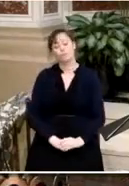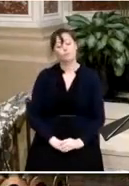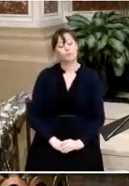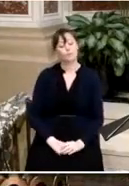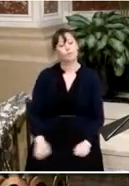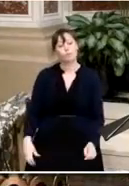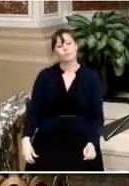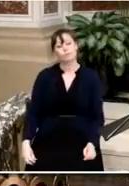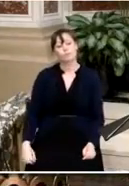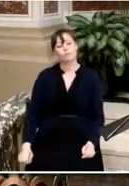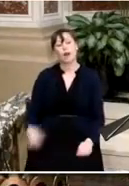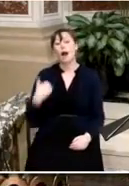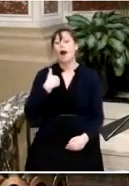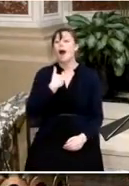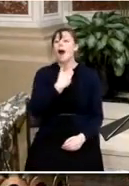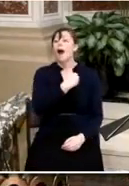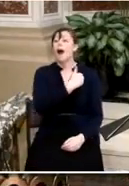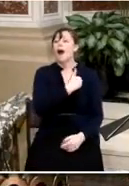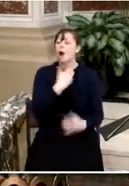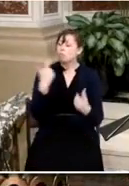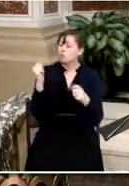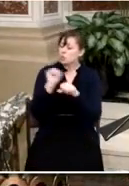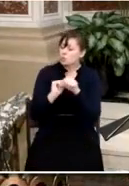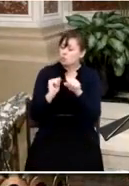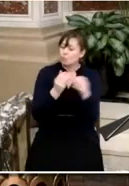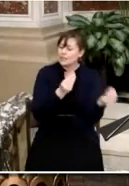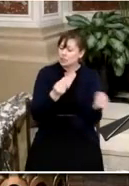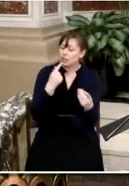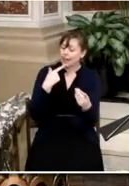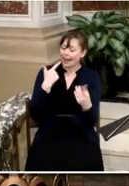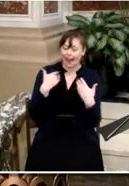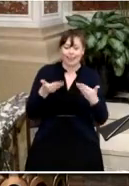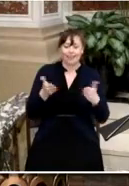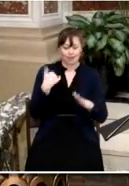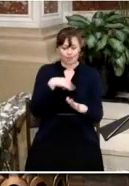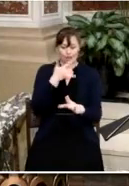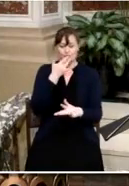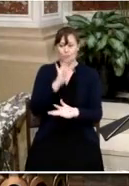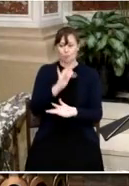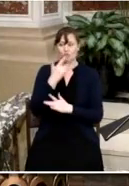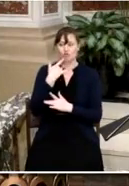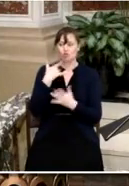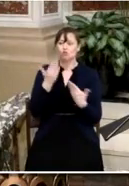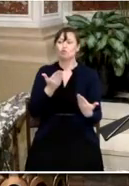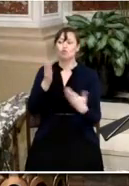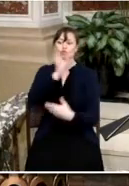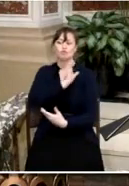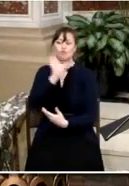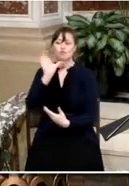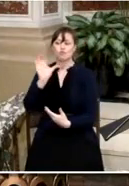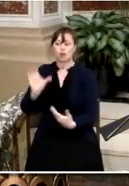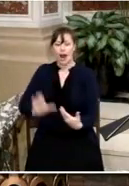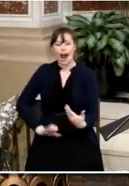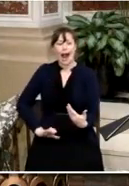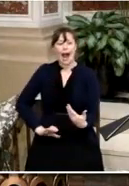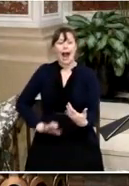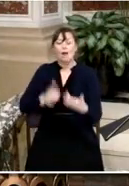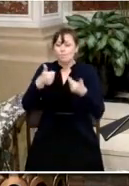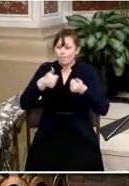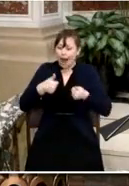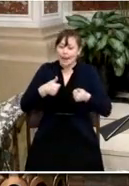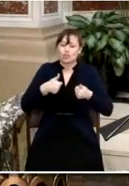ministry allows us the privilege to serve Christ by turning over